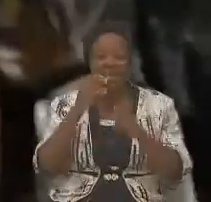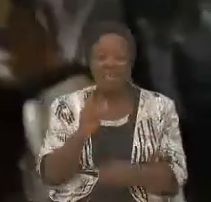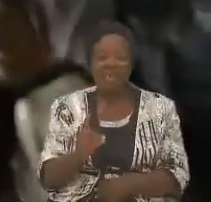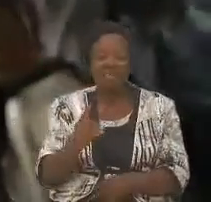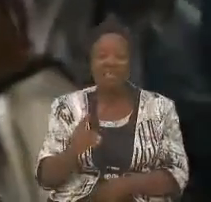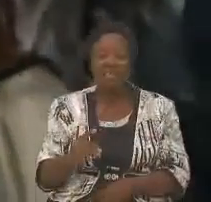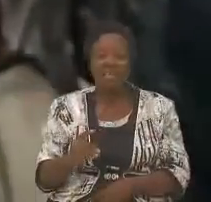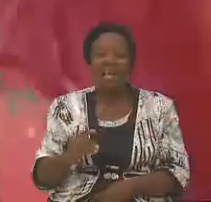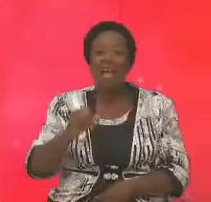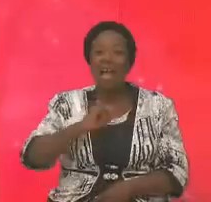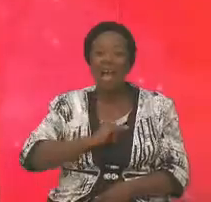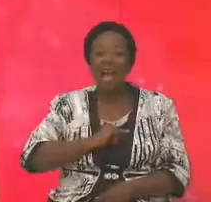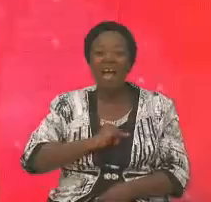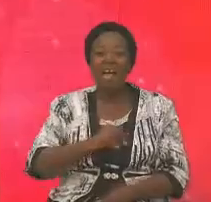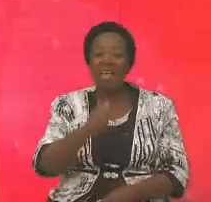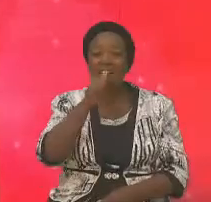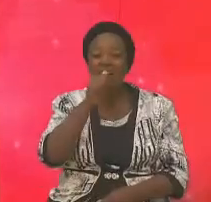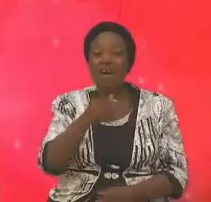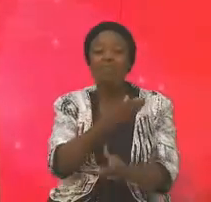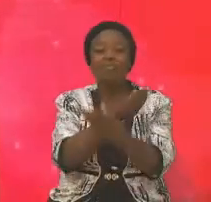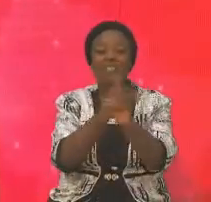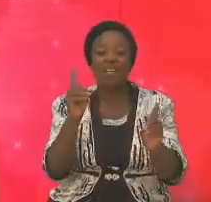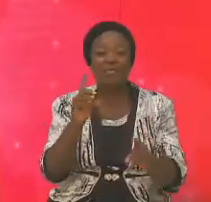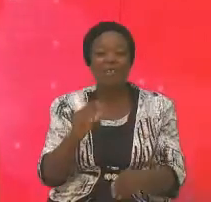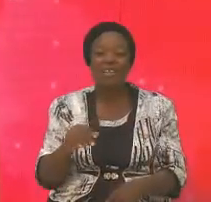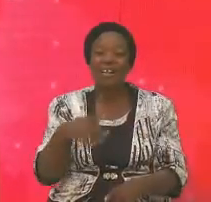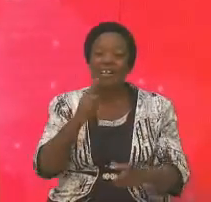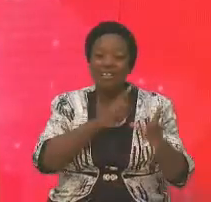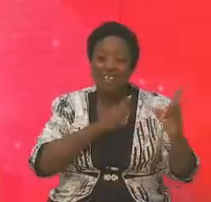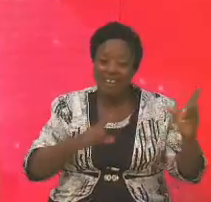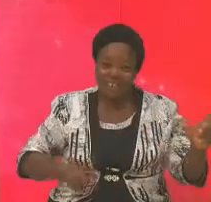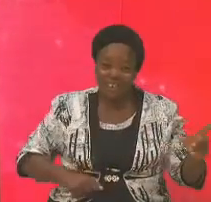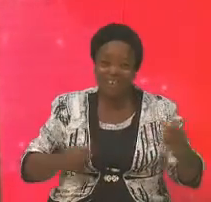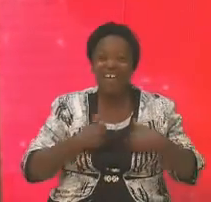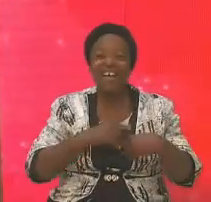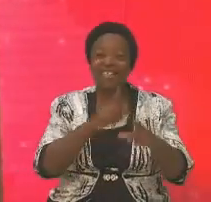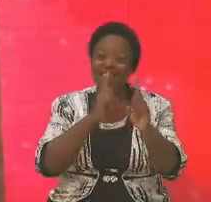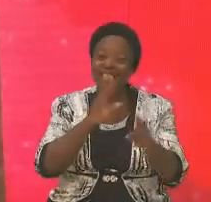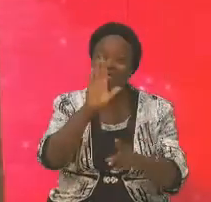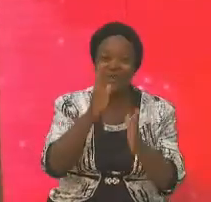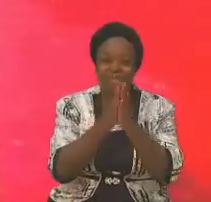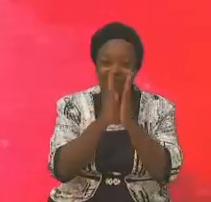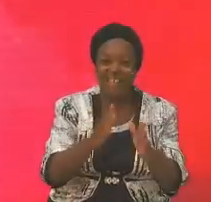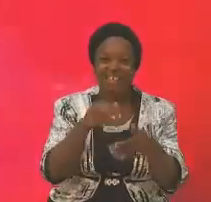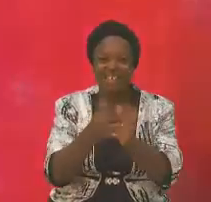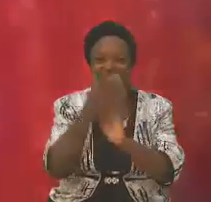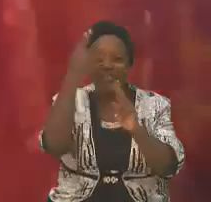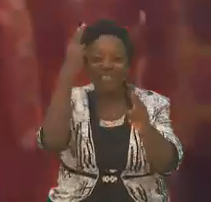delivered. The Lord has answered your prayer.